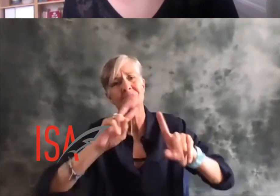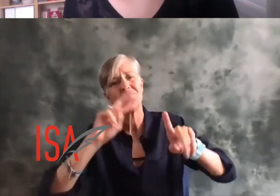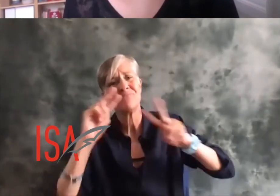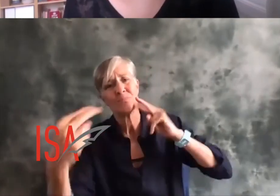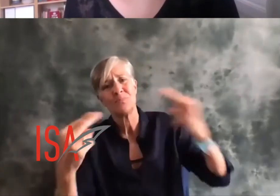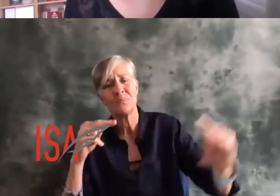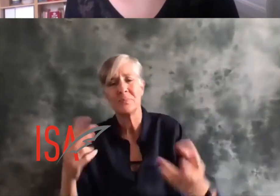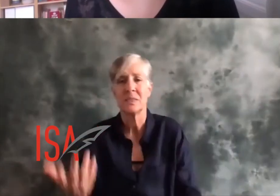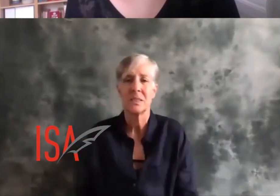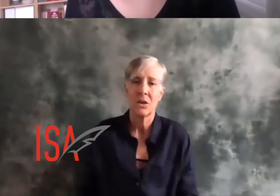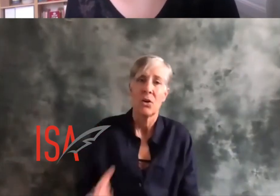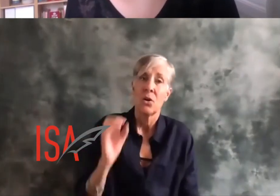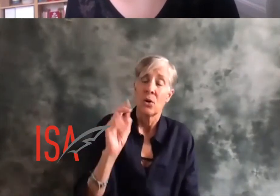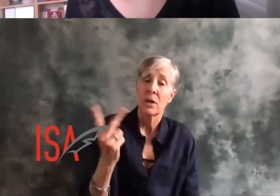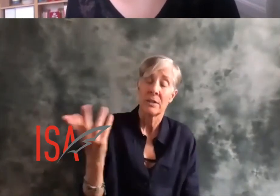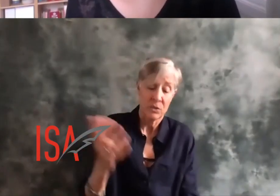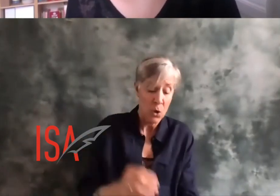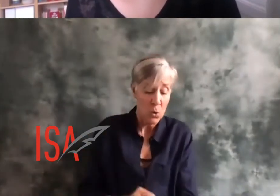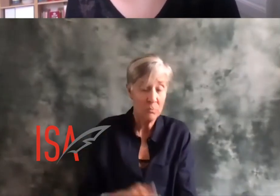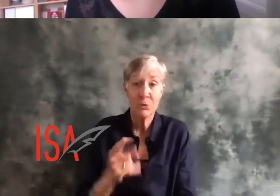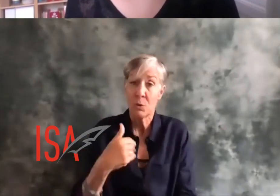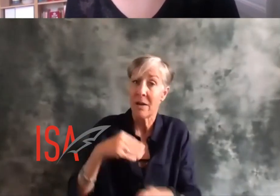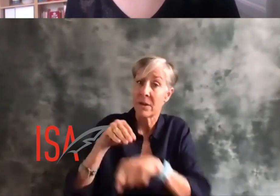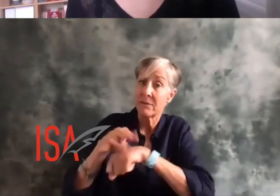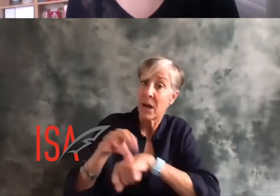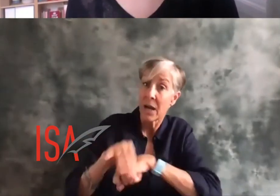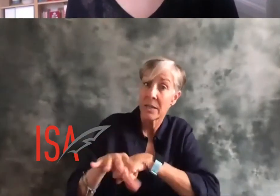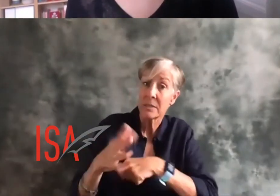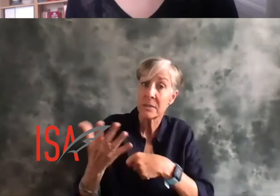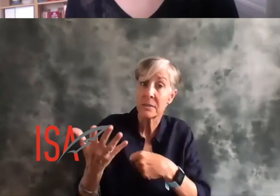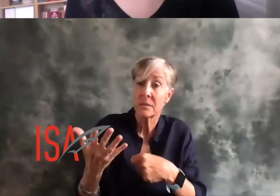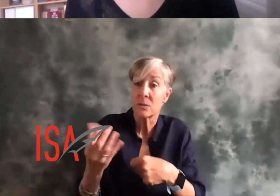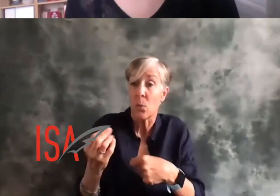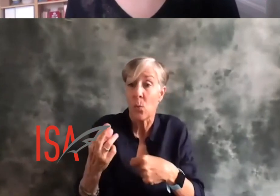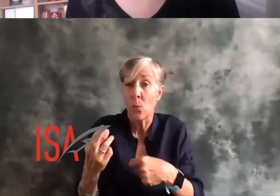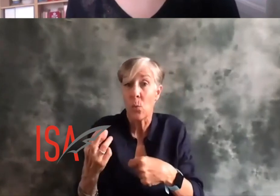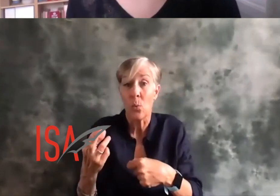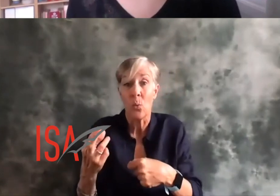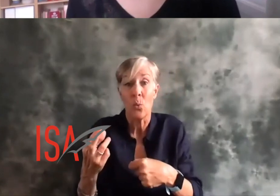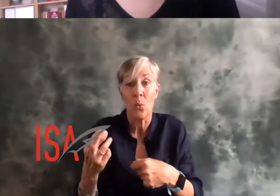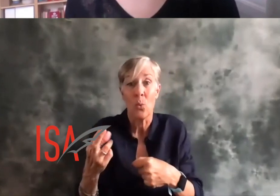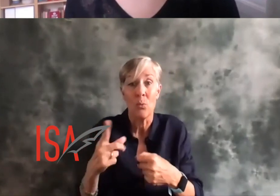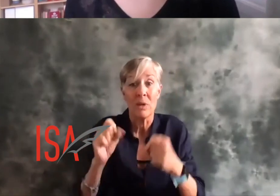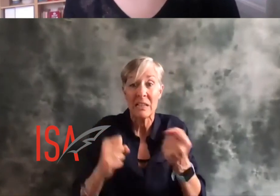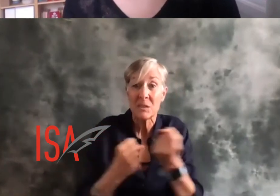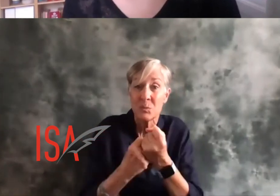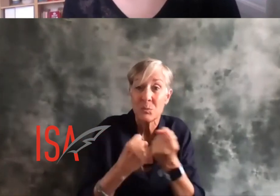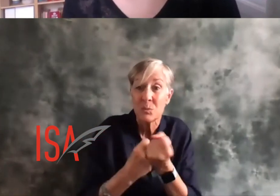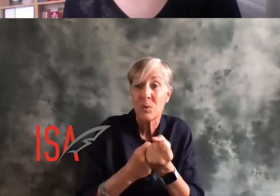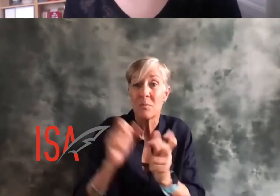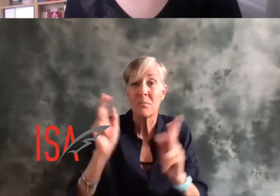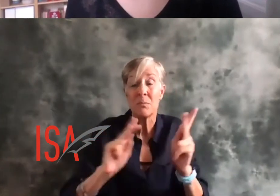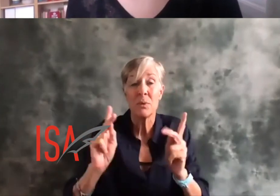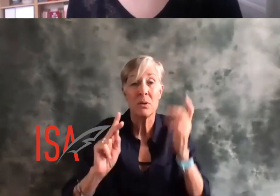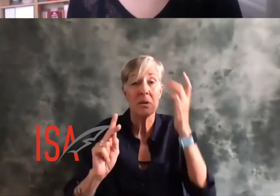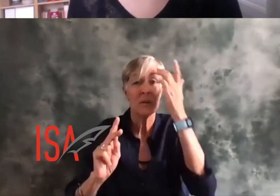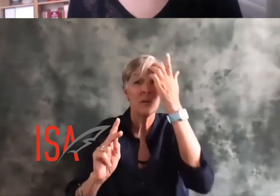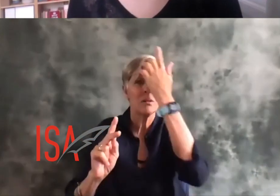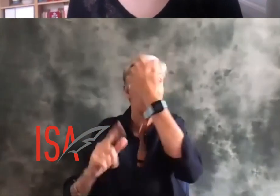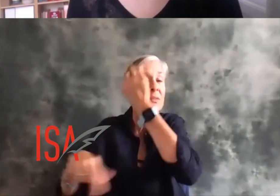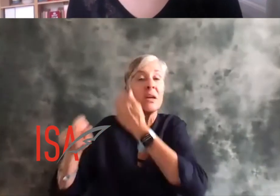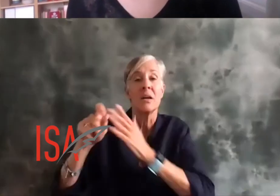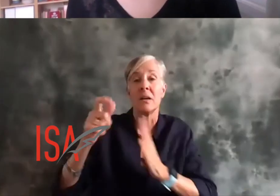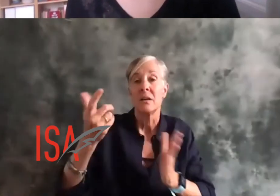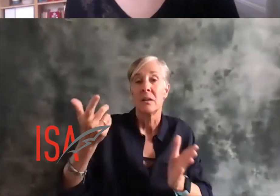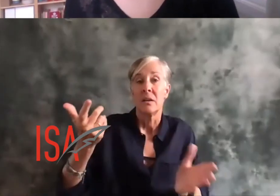then what do you guys think about, or do you have advice on, or just, support for people who are creating their own